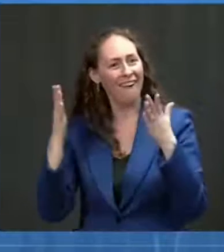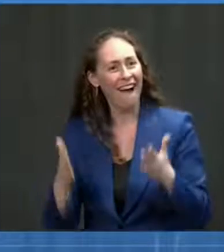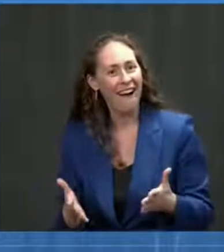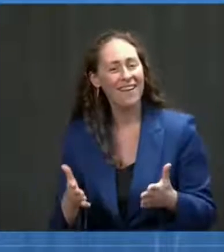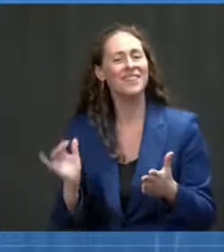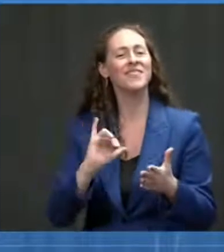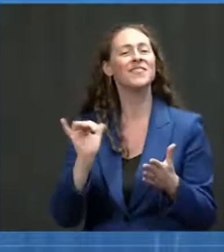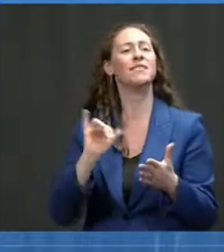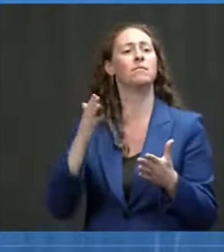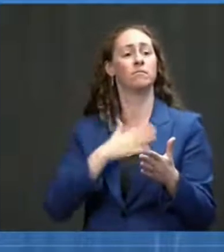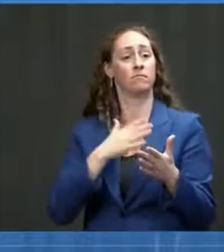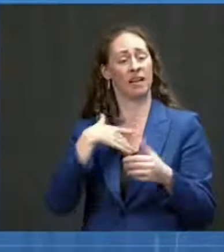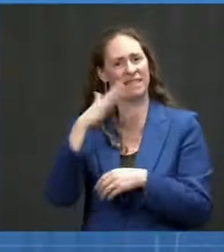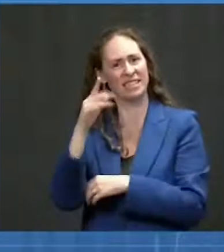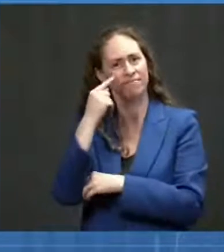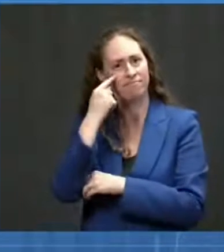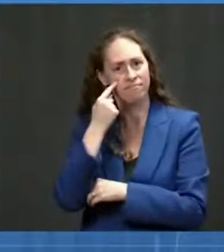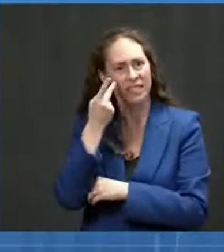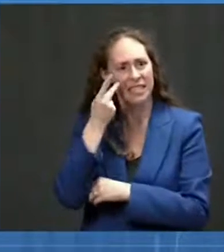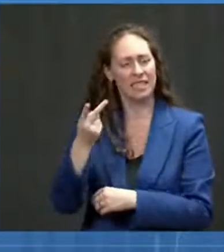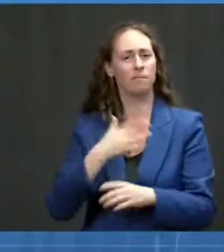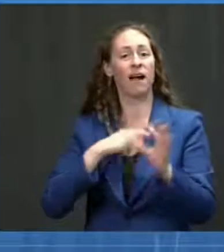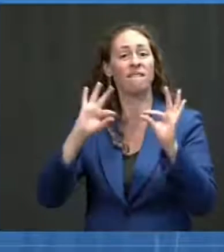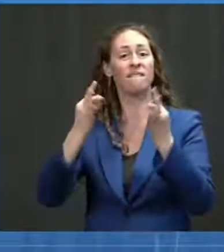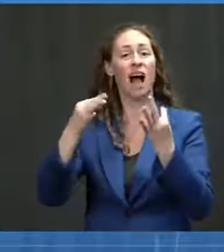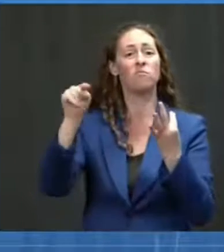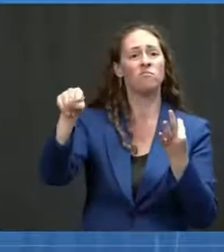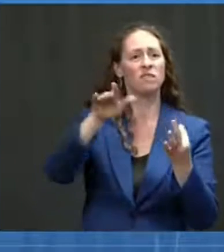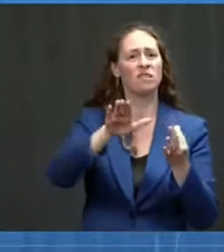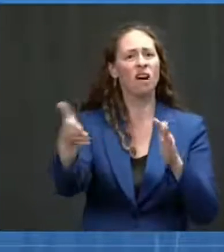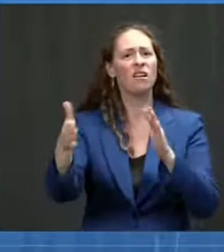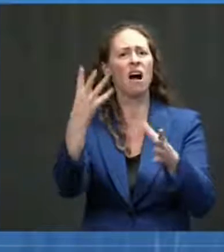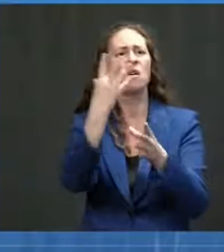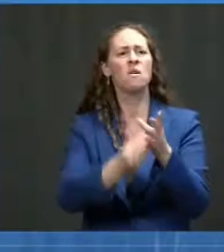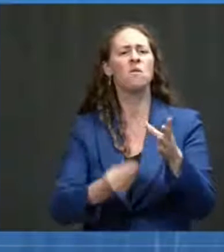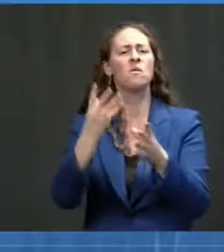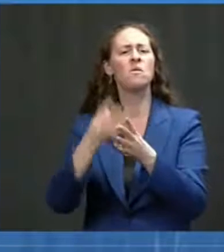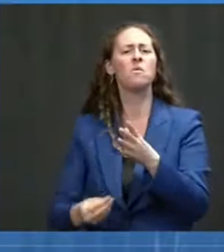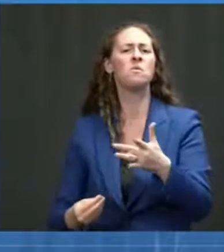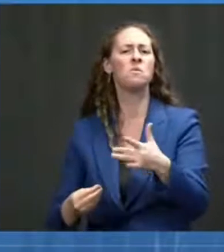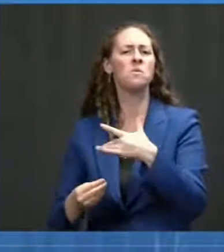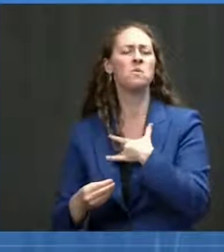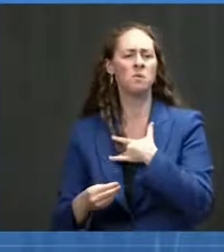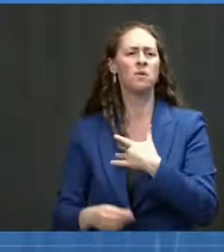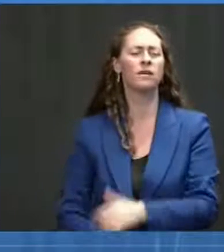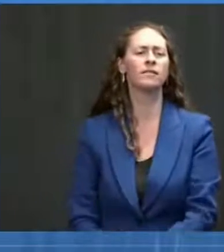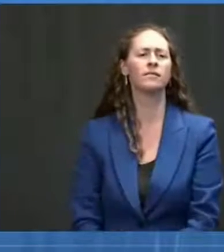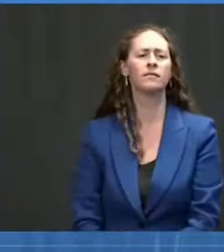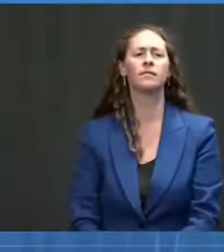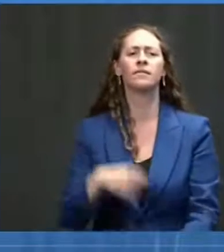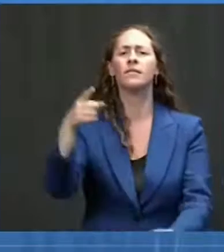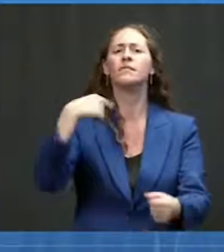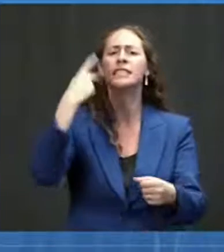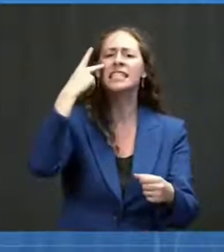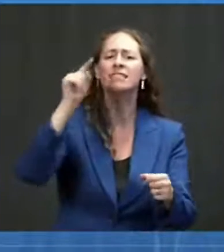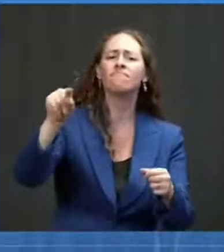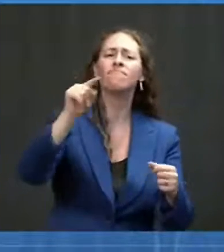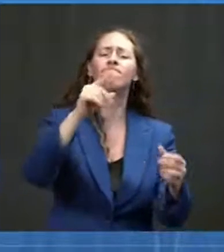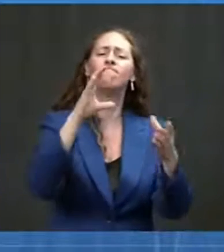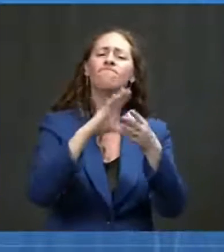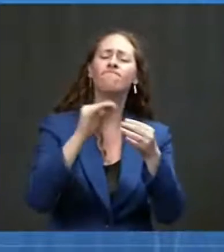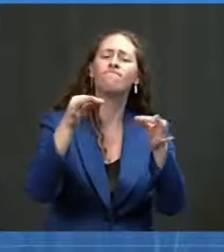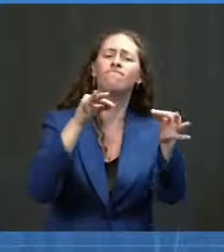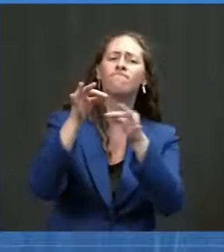disease, and who hears each day the stories of people whose lives have been upended and forever altered by